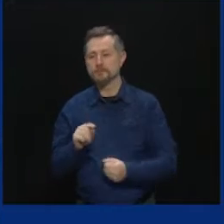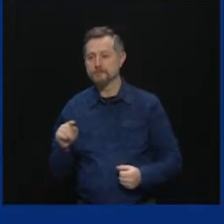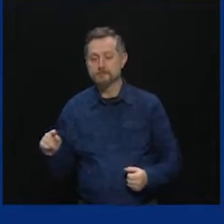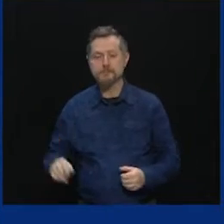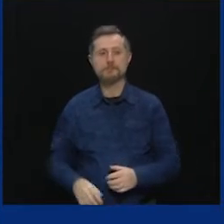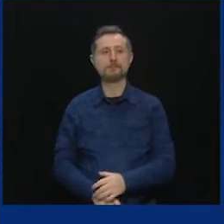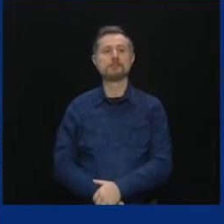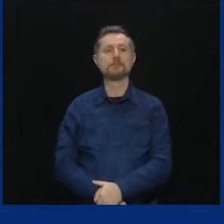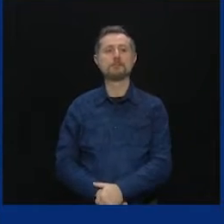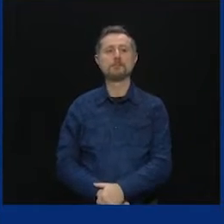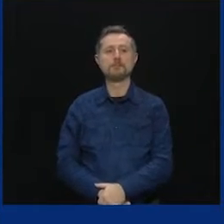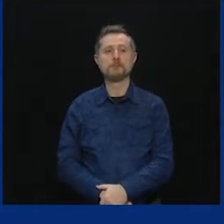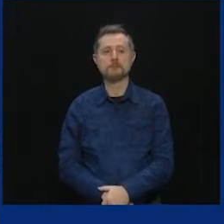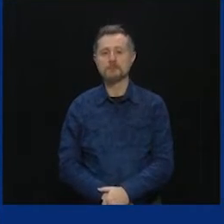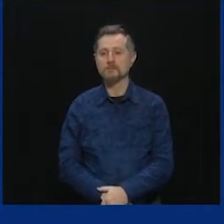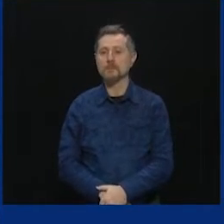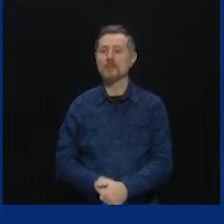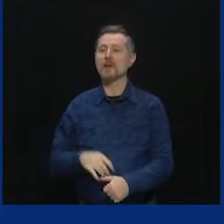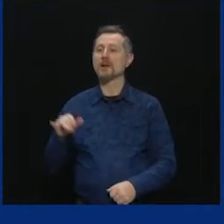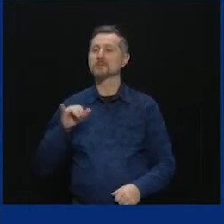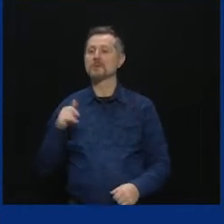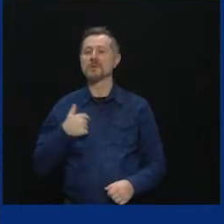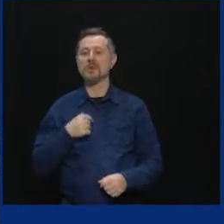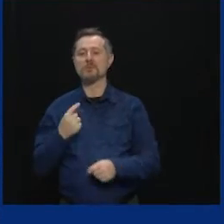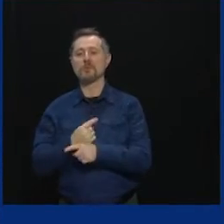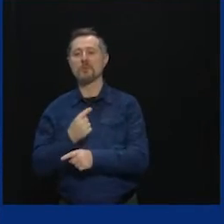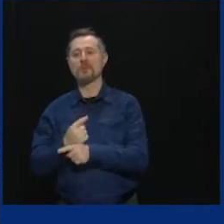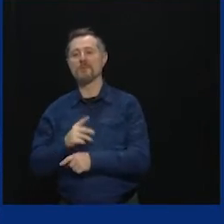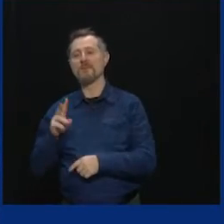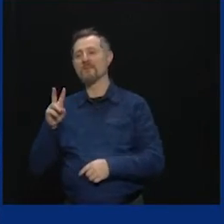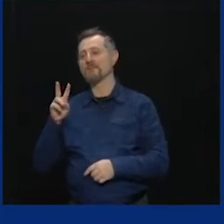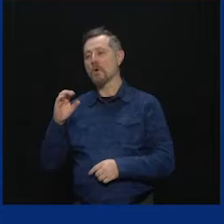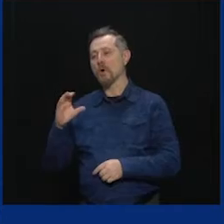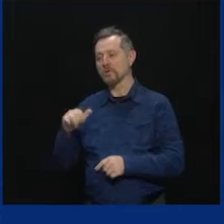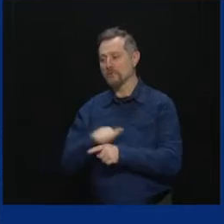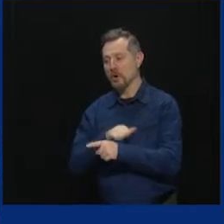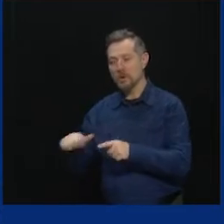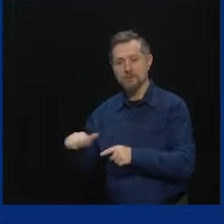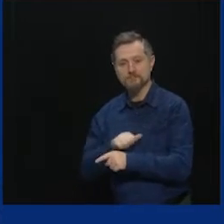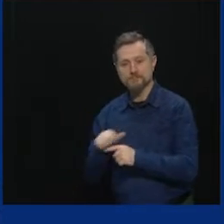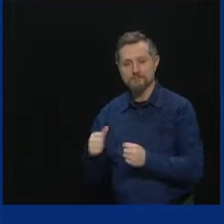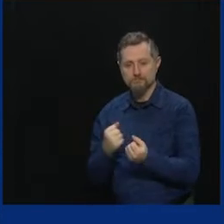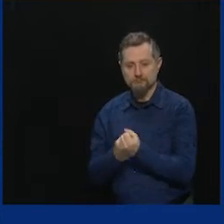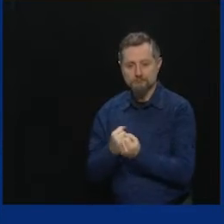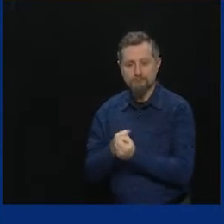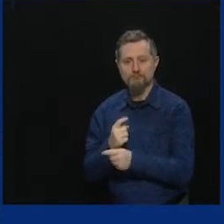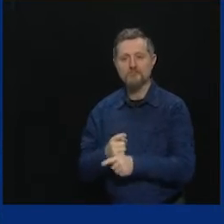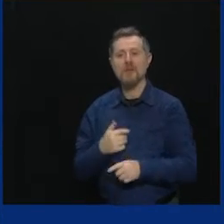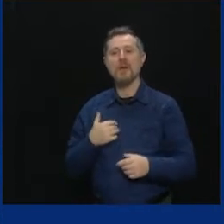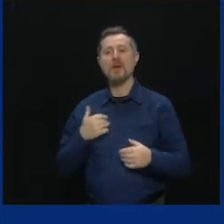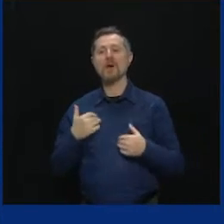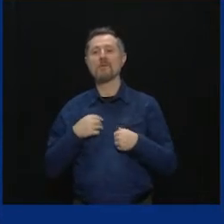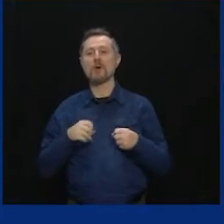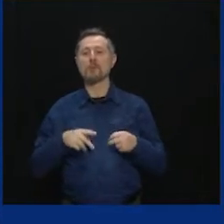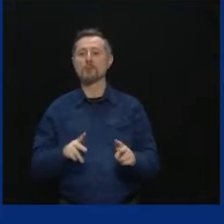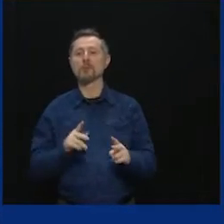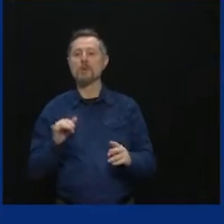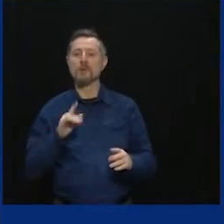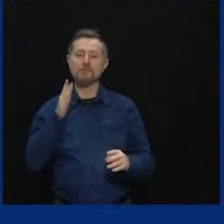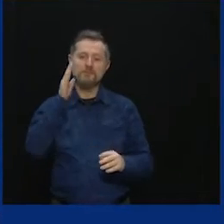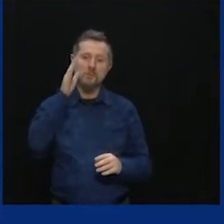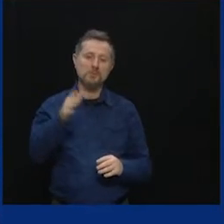Academic supports. We also need the proper vocational supports to put people on a pathway to careers